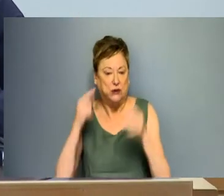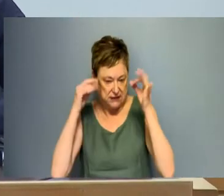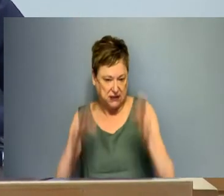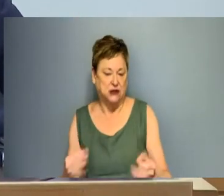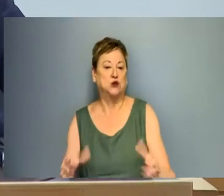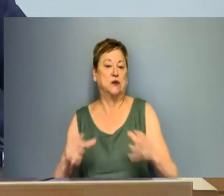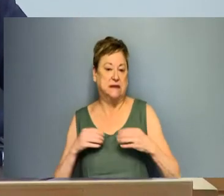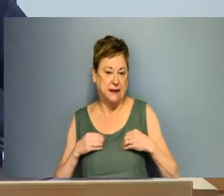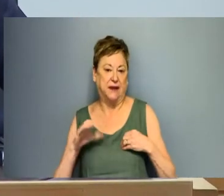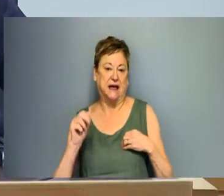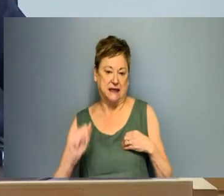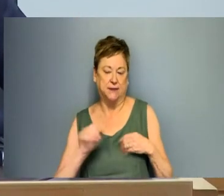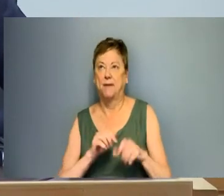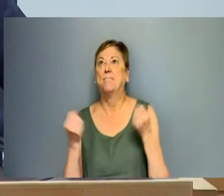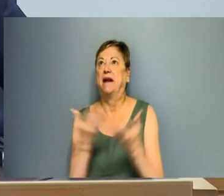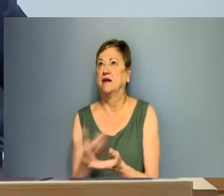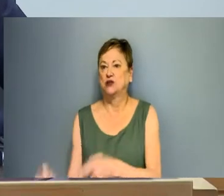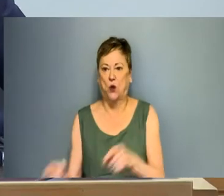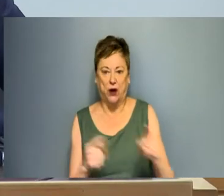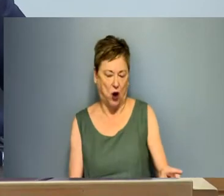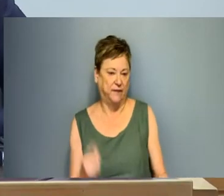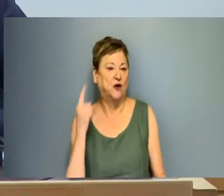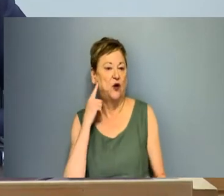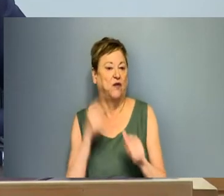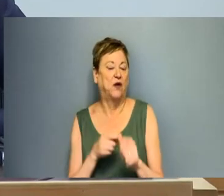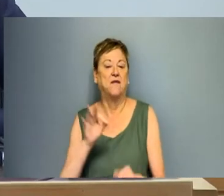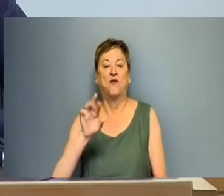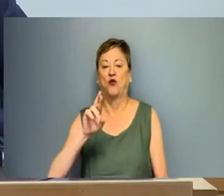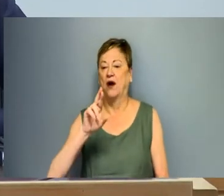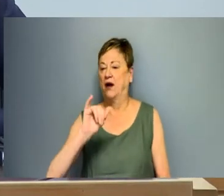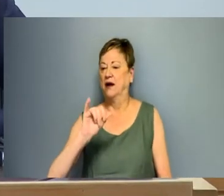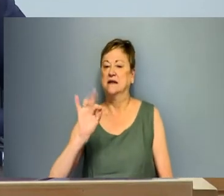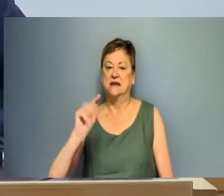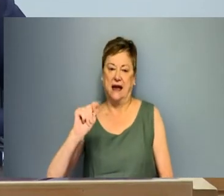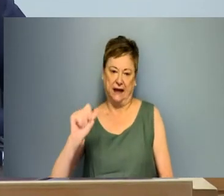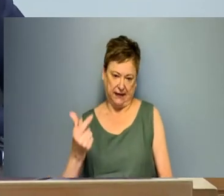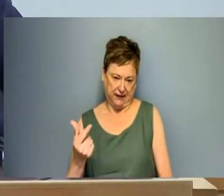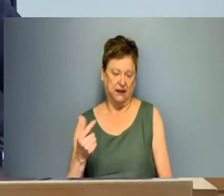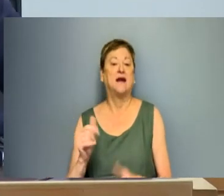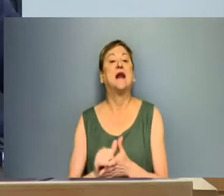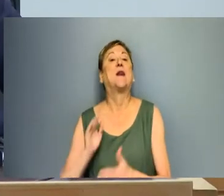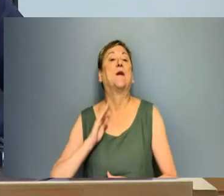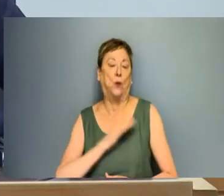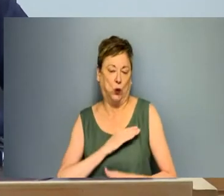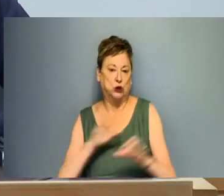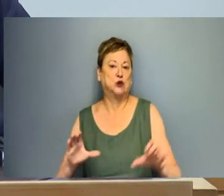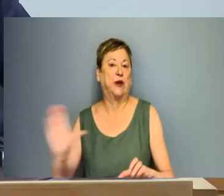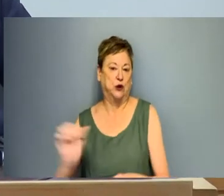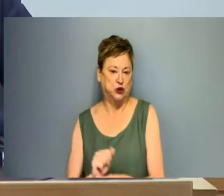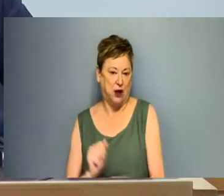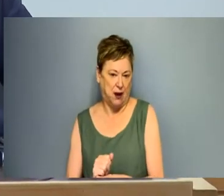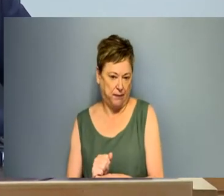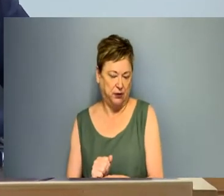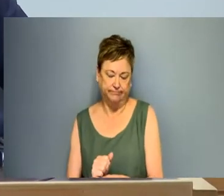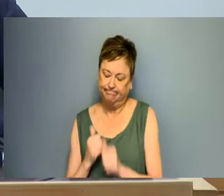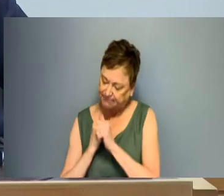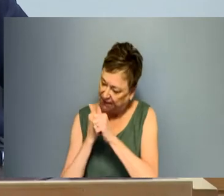on. In the meantime, everyone heard from Mr. Freitag that the board is doing its job to the letter of the